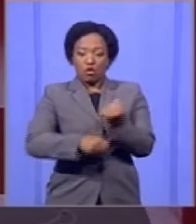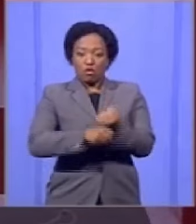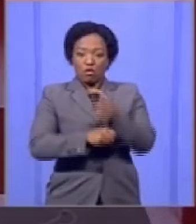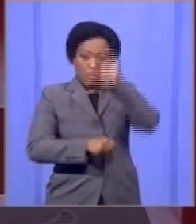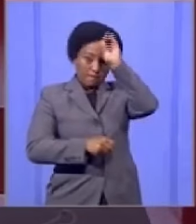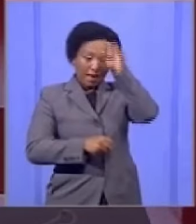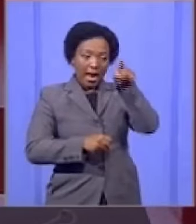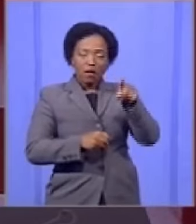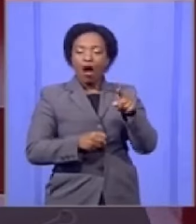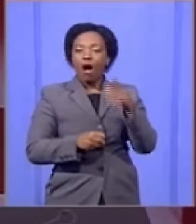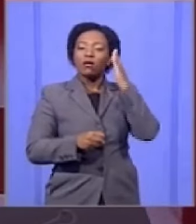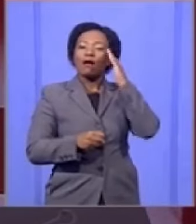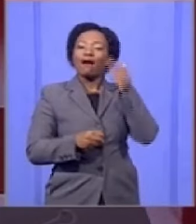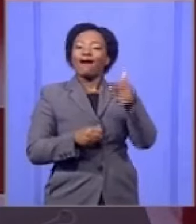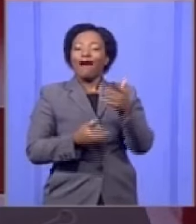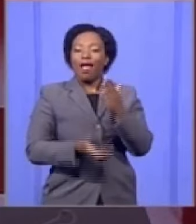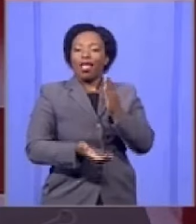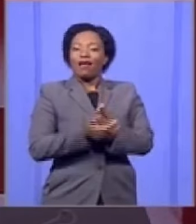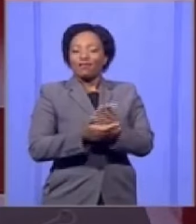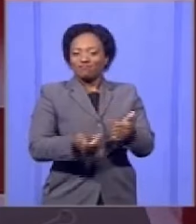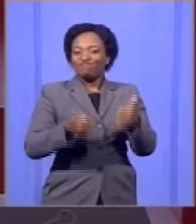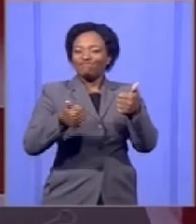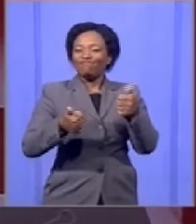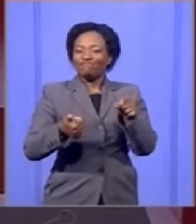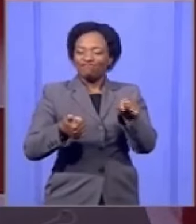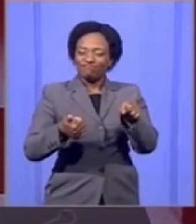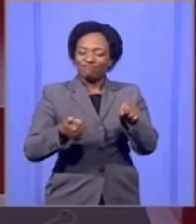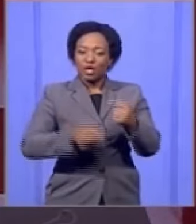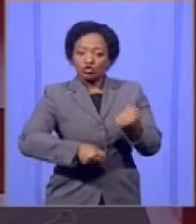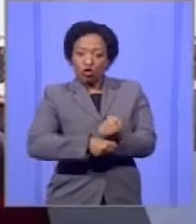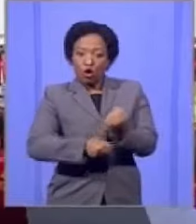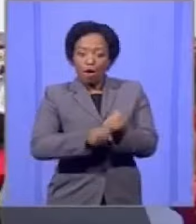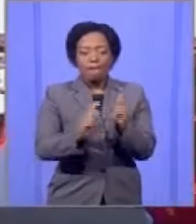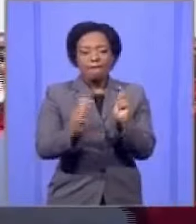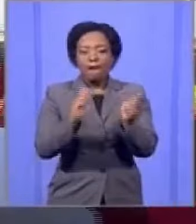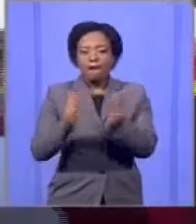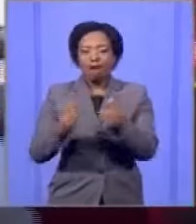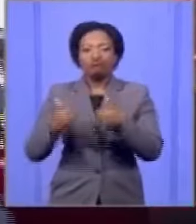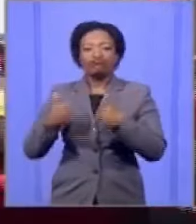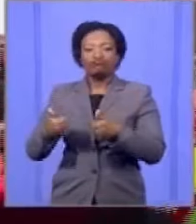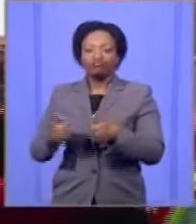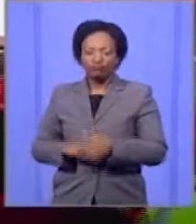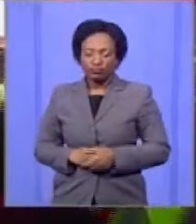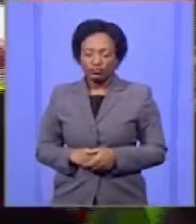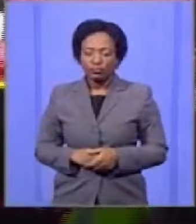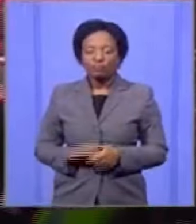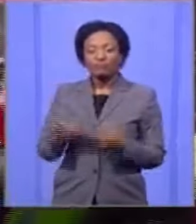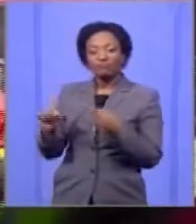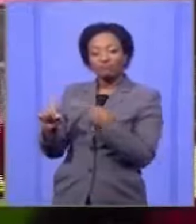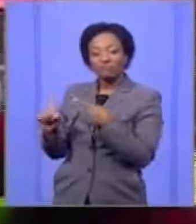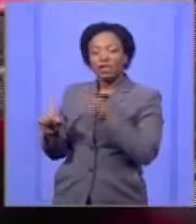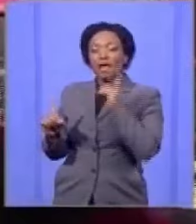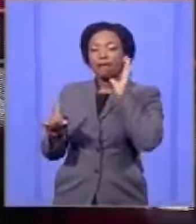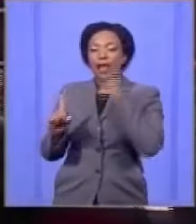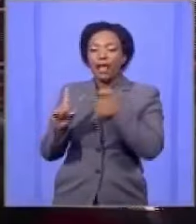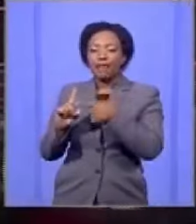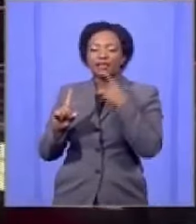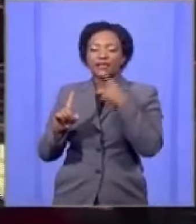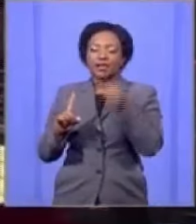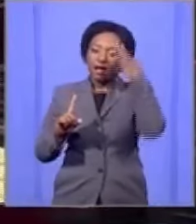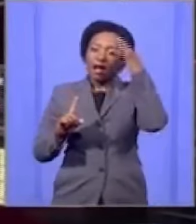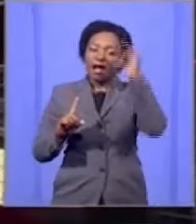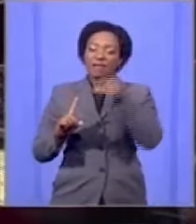are guaranteed and jobs in the mines are paying very well. Gape Malema a re puso ya EFF e tlile